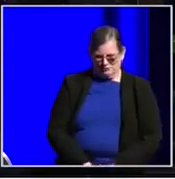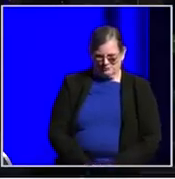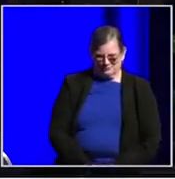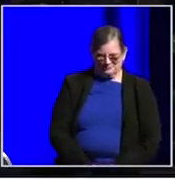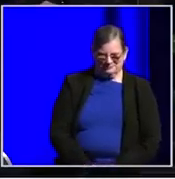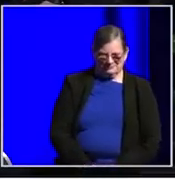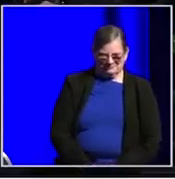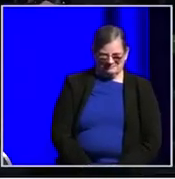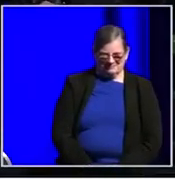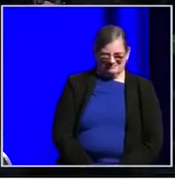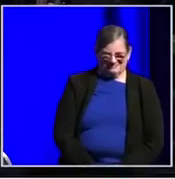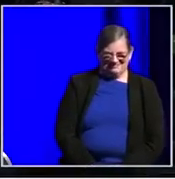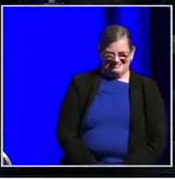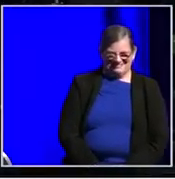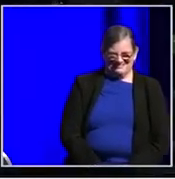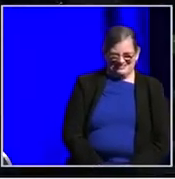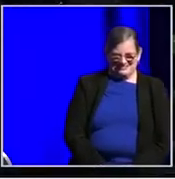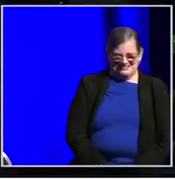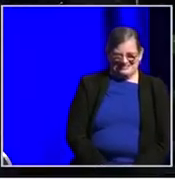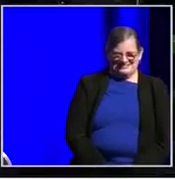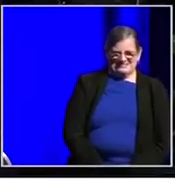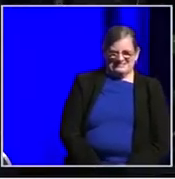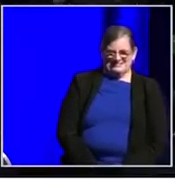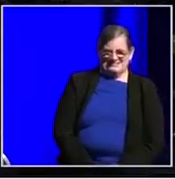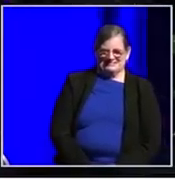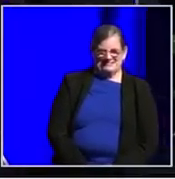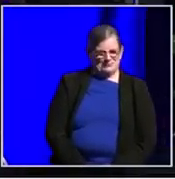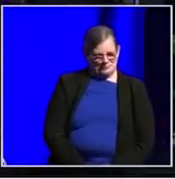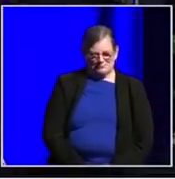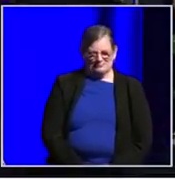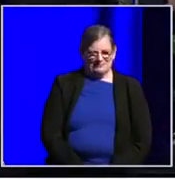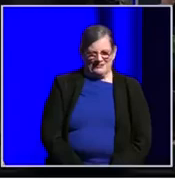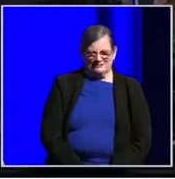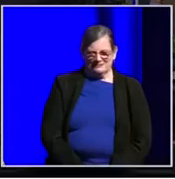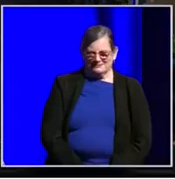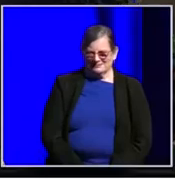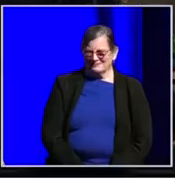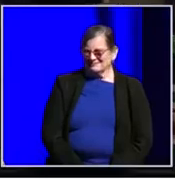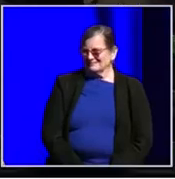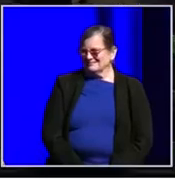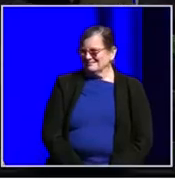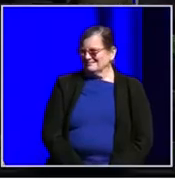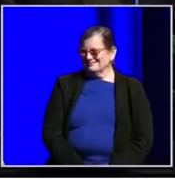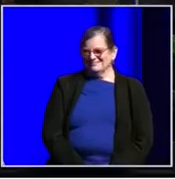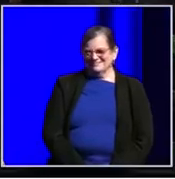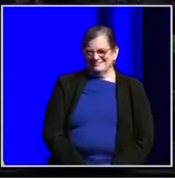Okay. There you go. Okay. Change the rules. Yes, and you can spread all the way.